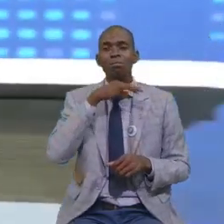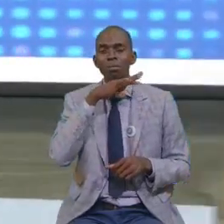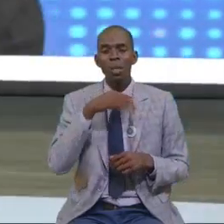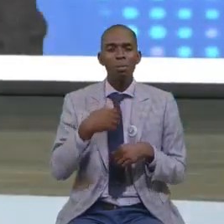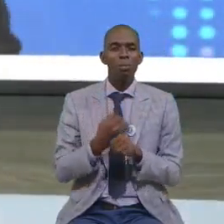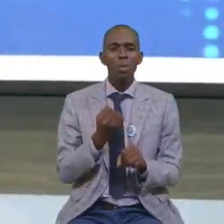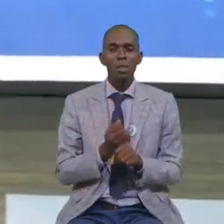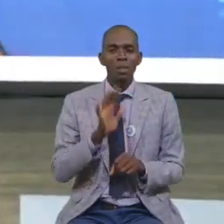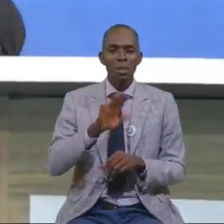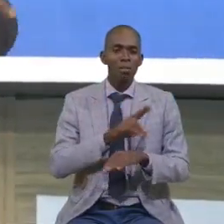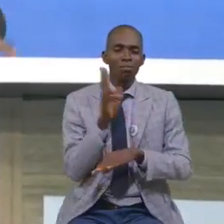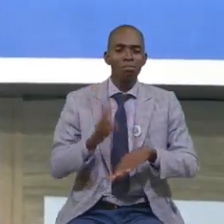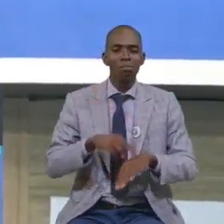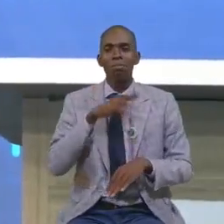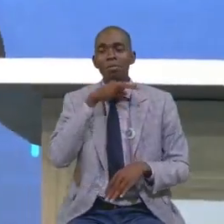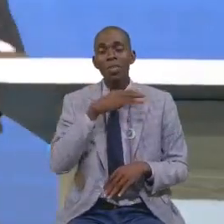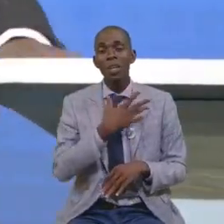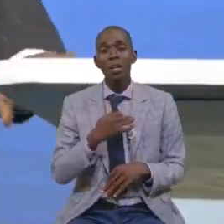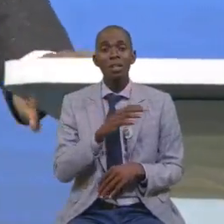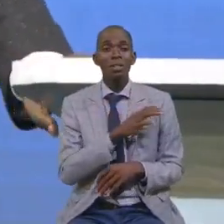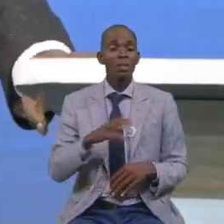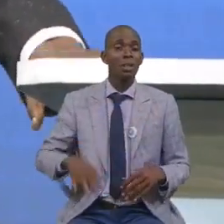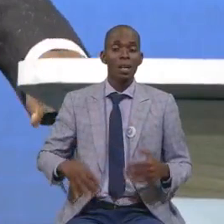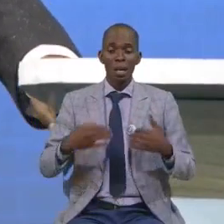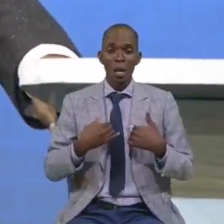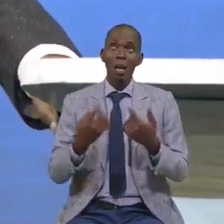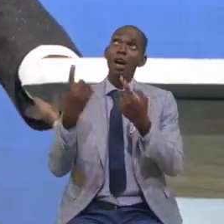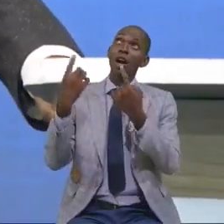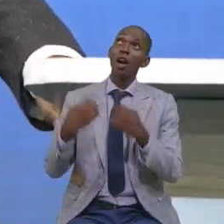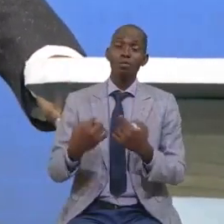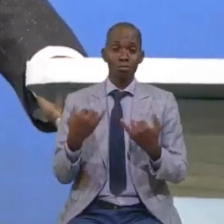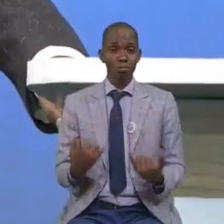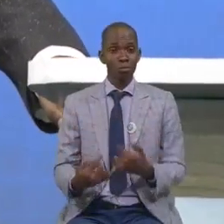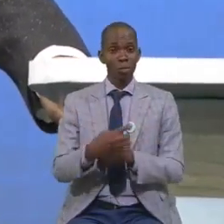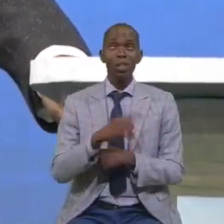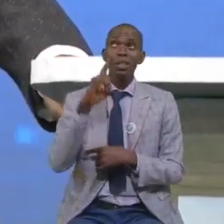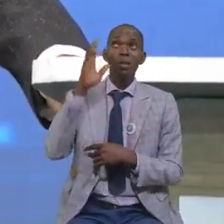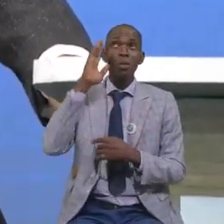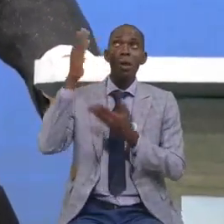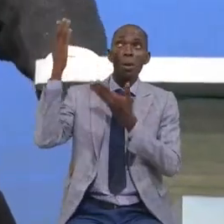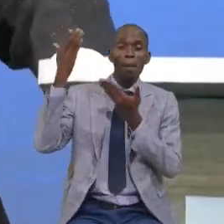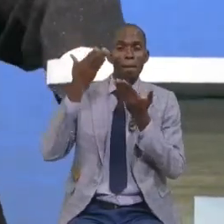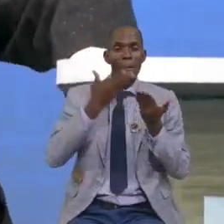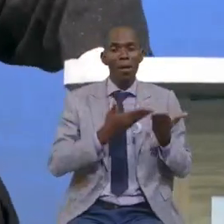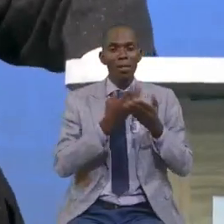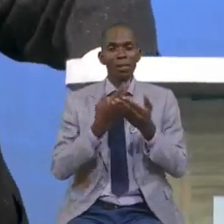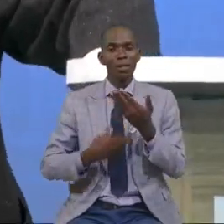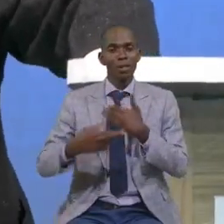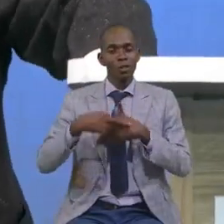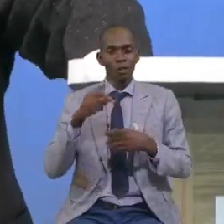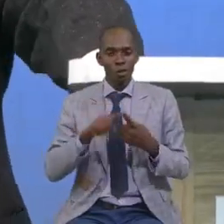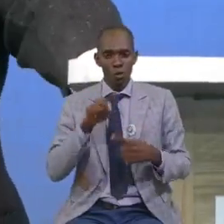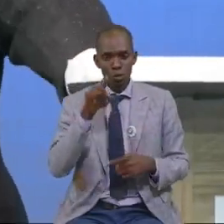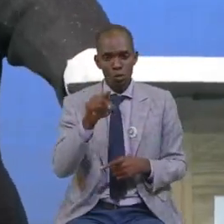their nature. And Christ has come today. He'll bring restoration unto you